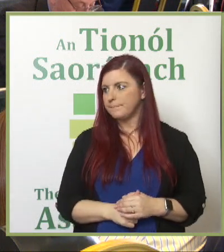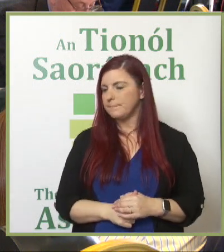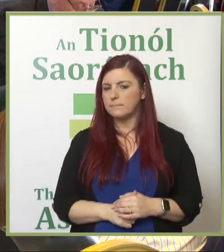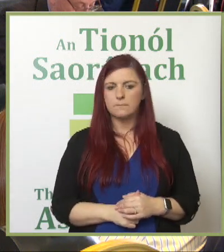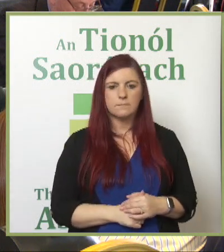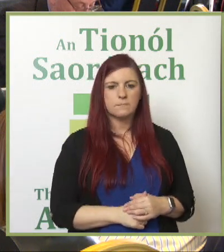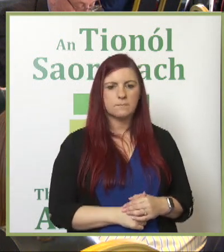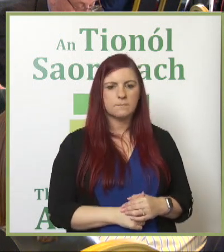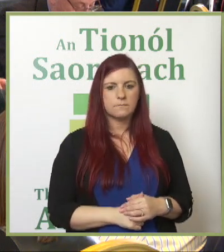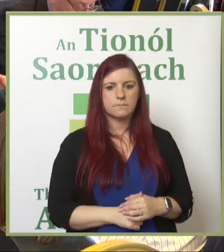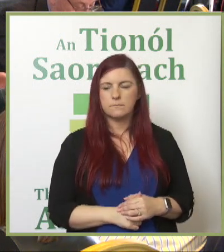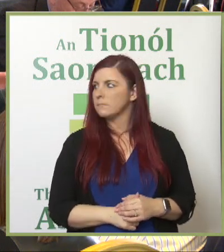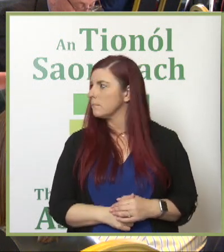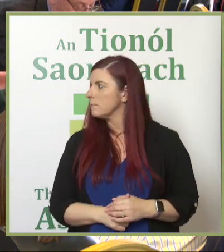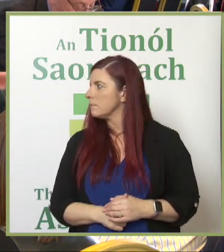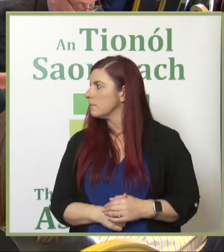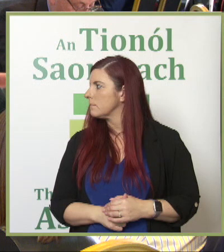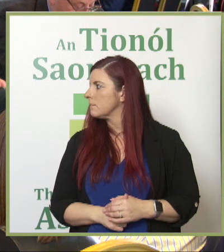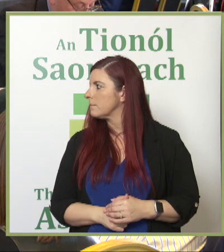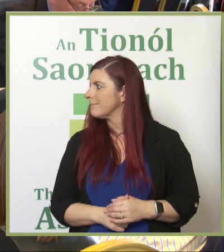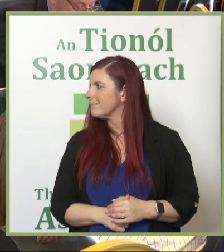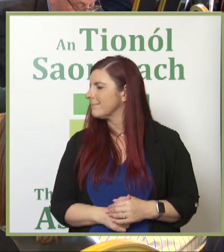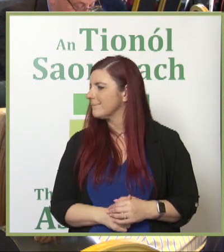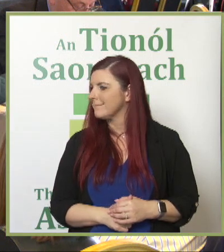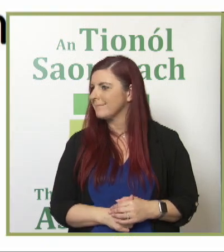I'll keep my timer in front of me, Paul. Don't worry, I have one here.